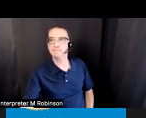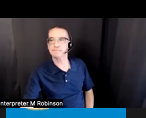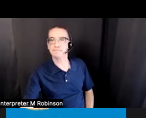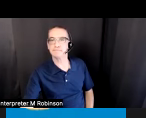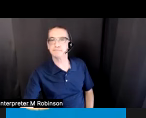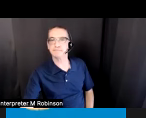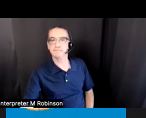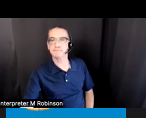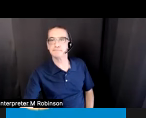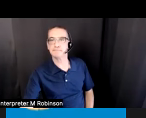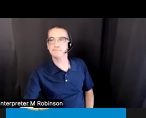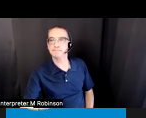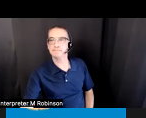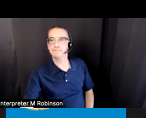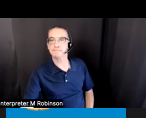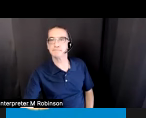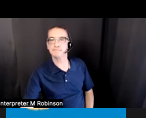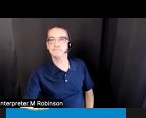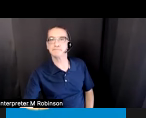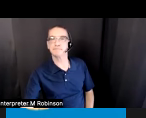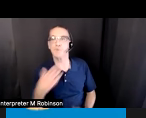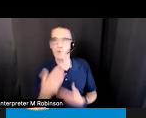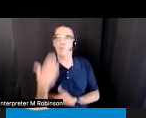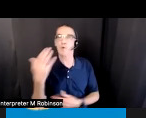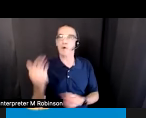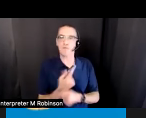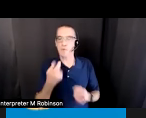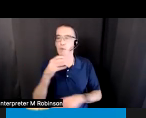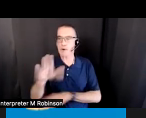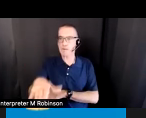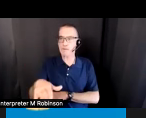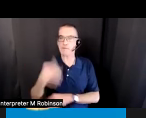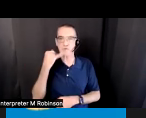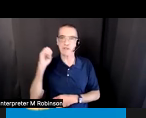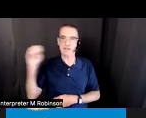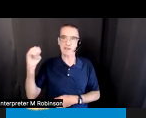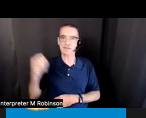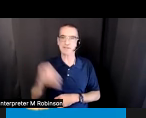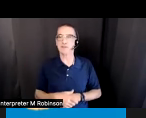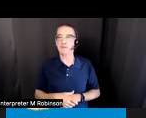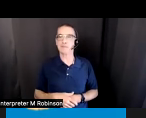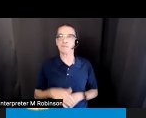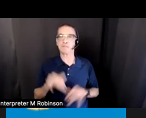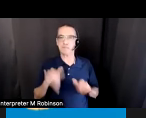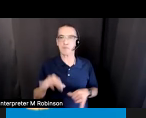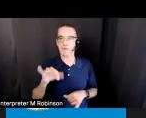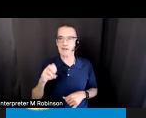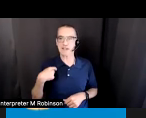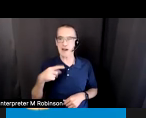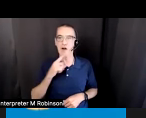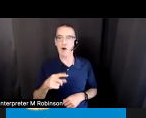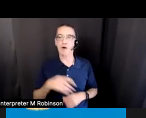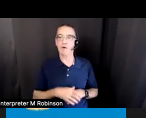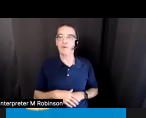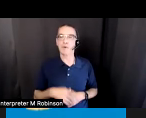Okay, lots of clicks there. Good morning, everyone, or afternoon if you're on the East Coast, like Francie and I are.